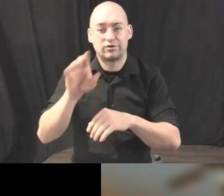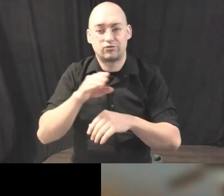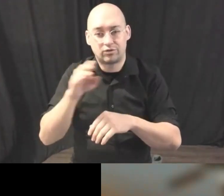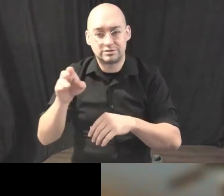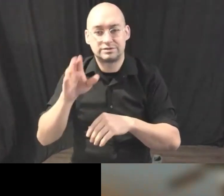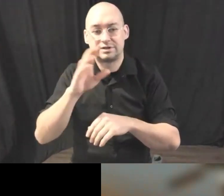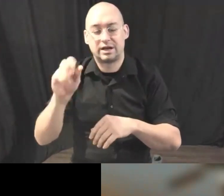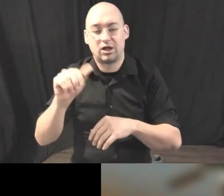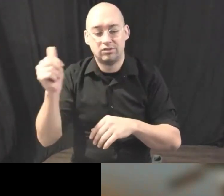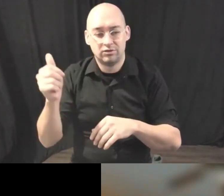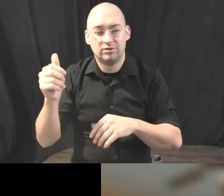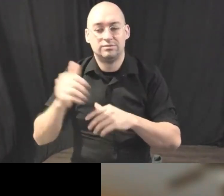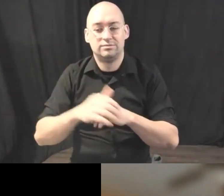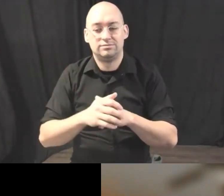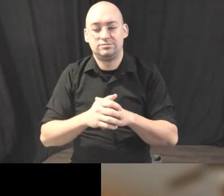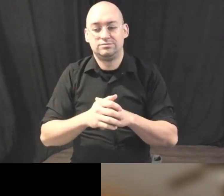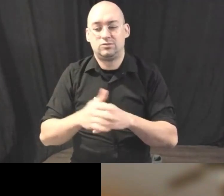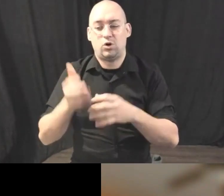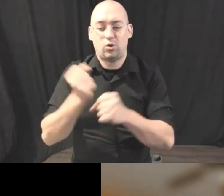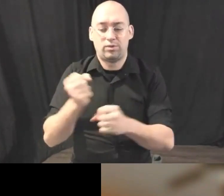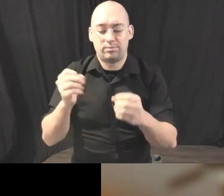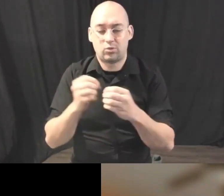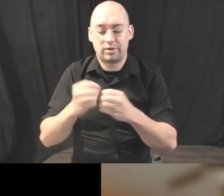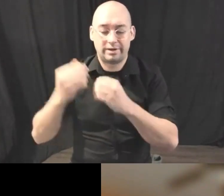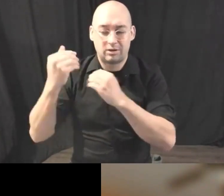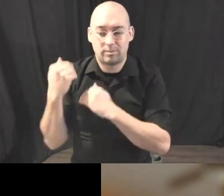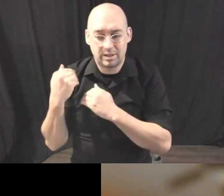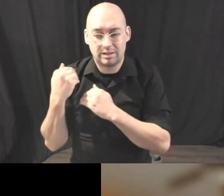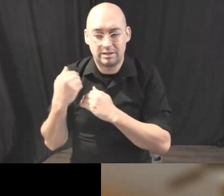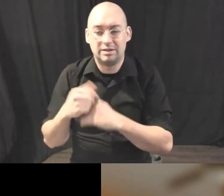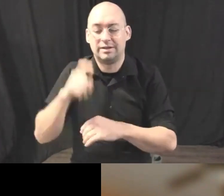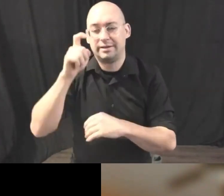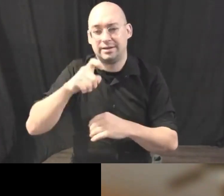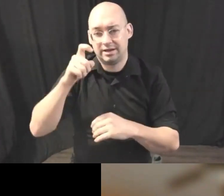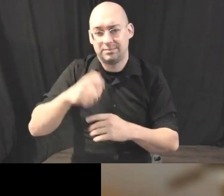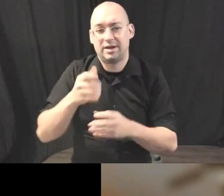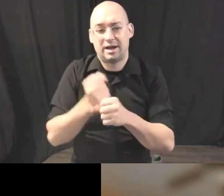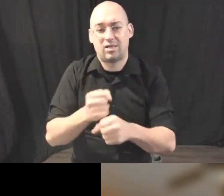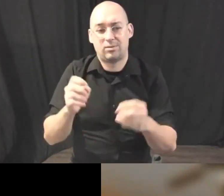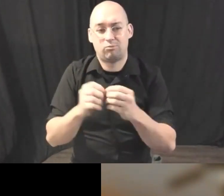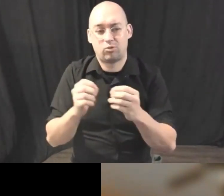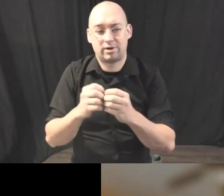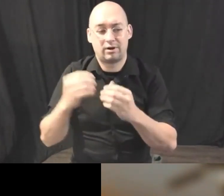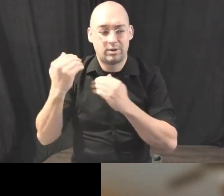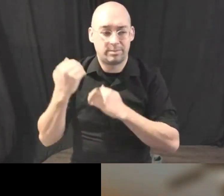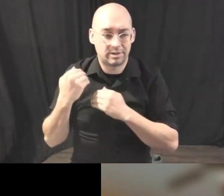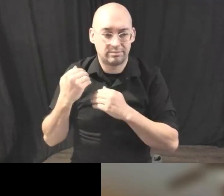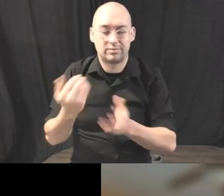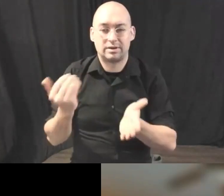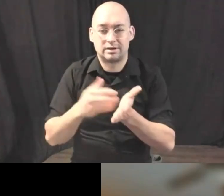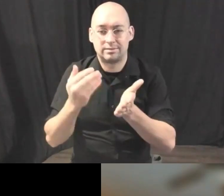shelters that we can hold more accountable need to be held accountable for that type of accessibility. It's coming up over and over